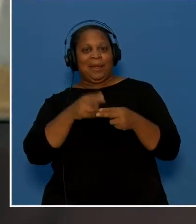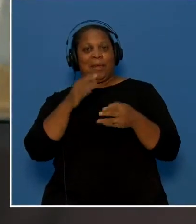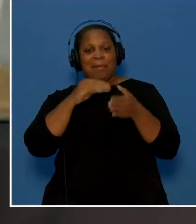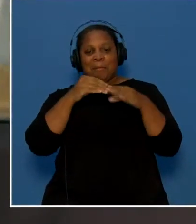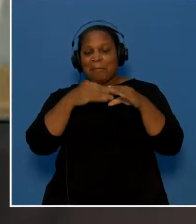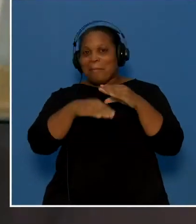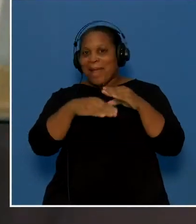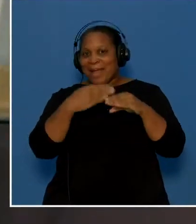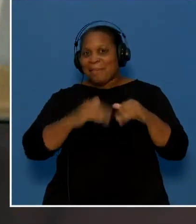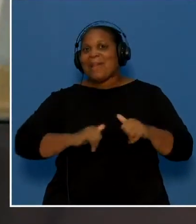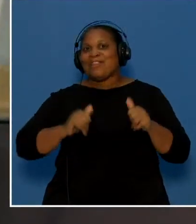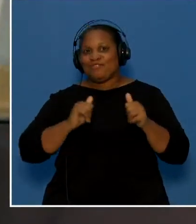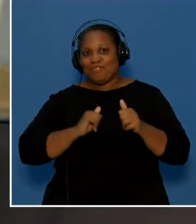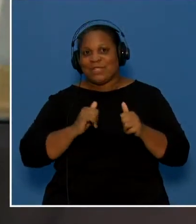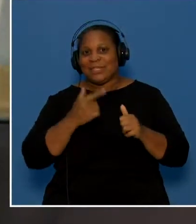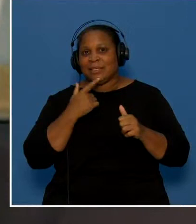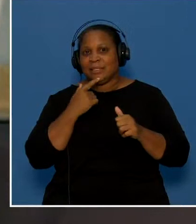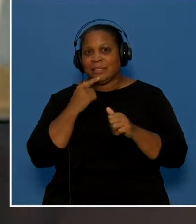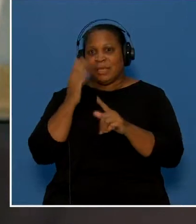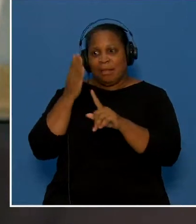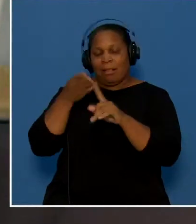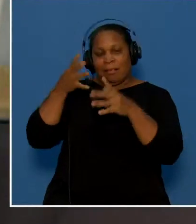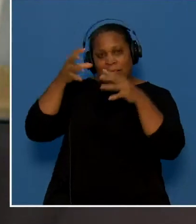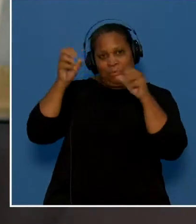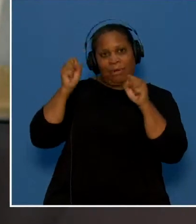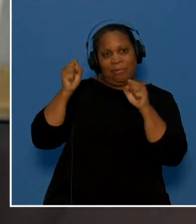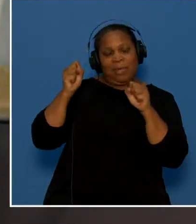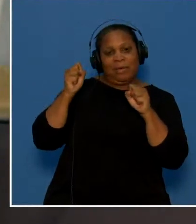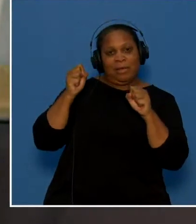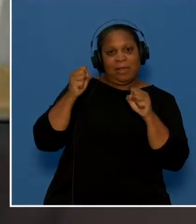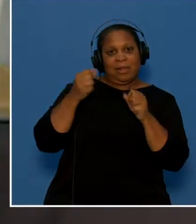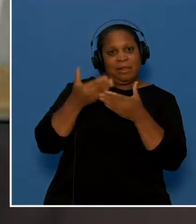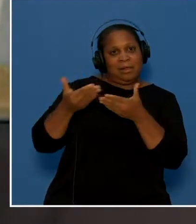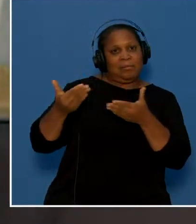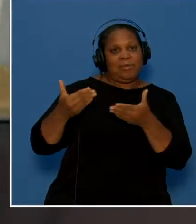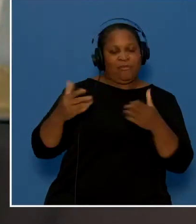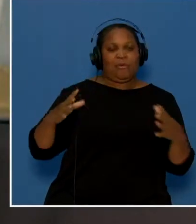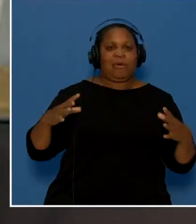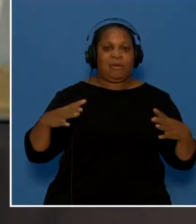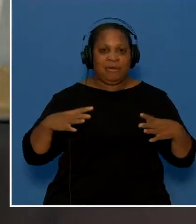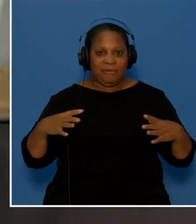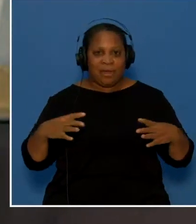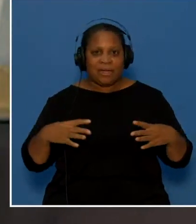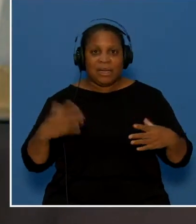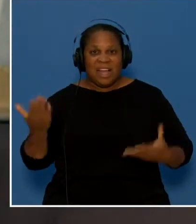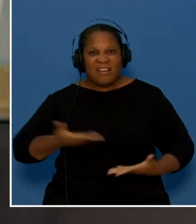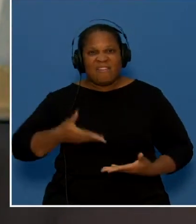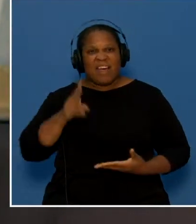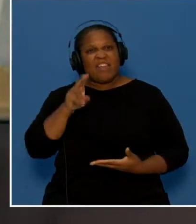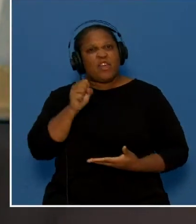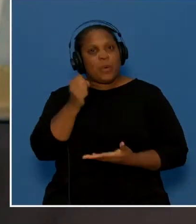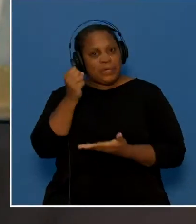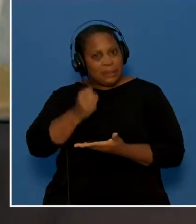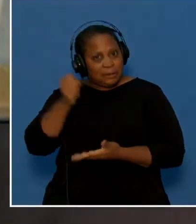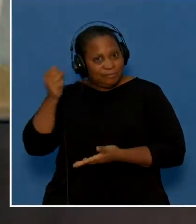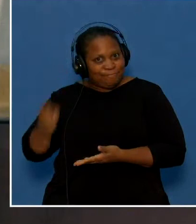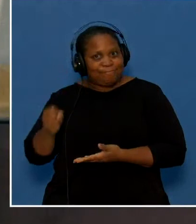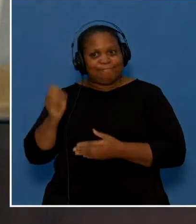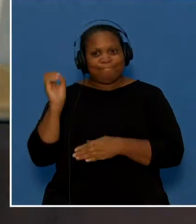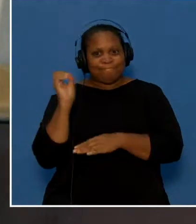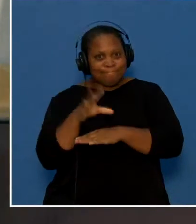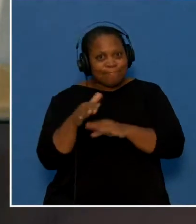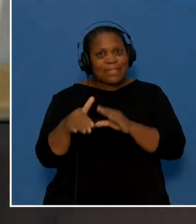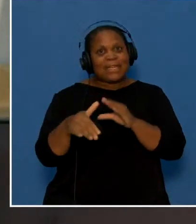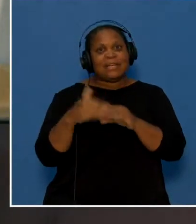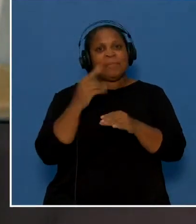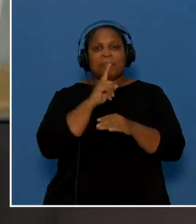I actually spoke to the Premier prior to his commencement of his vacation to invite the U.S. Consul General to send the email again and make sure that it